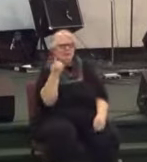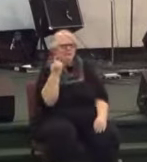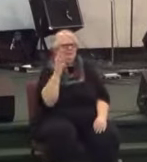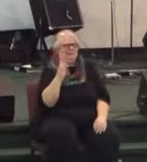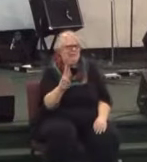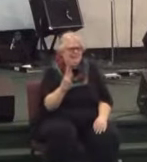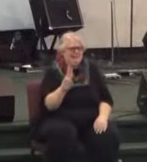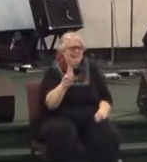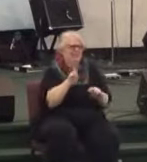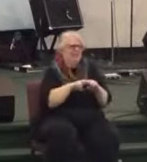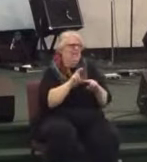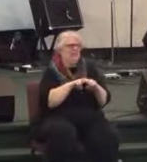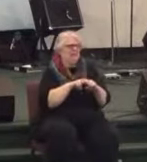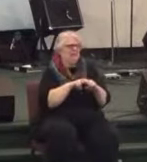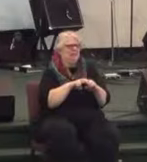this table.